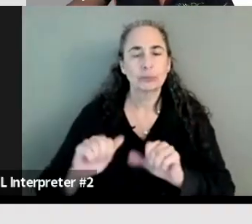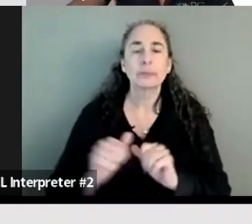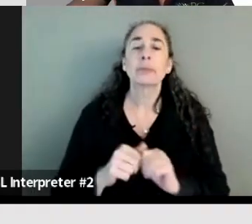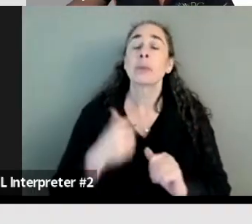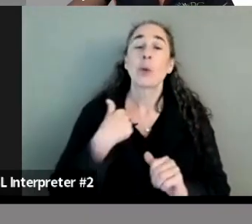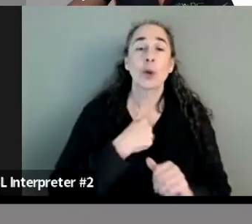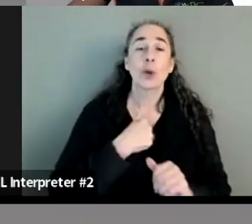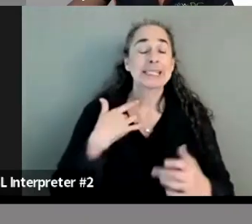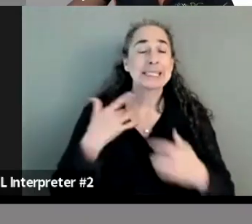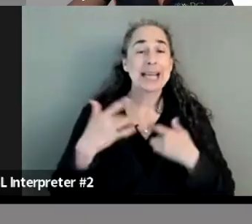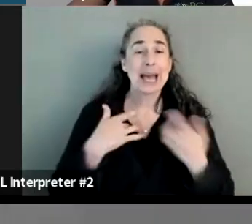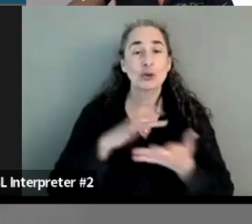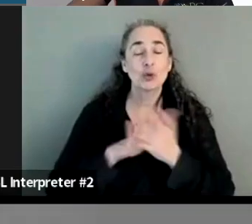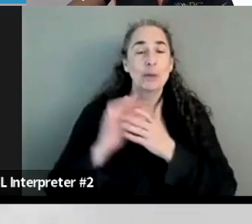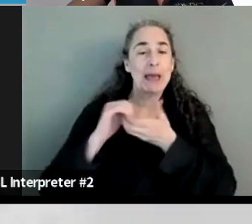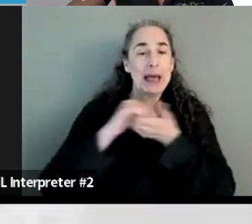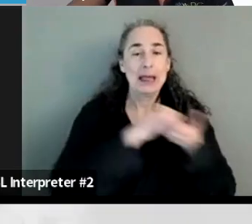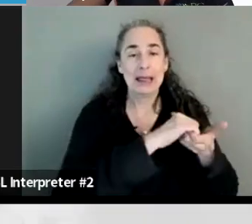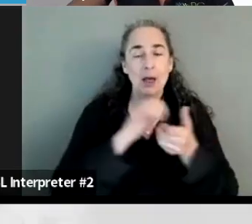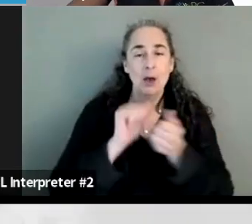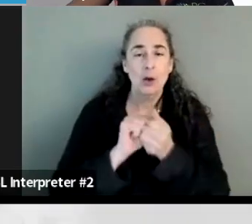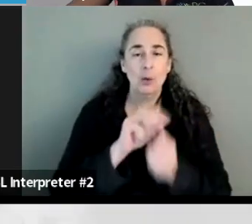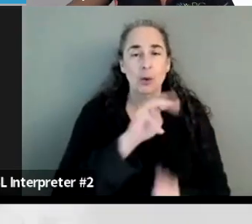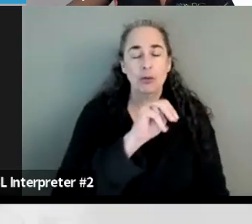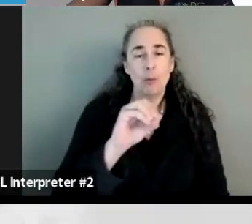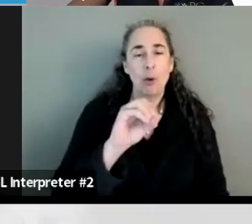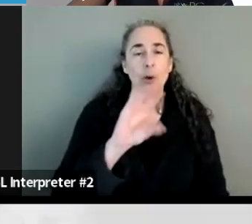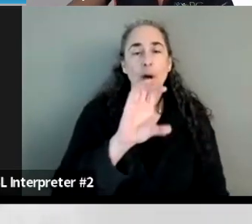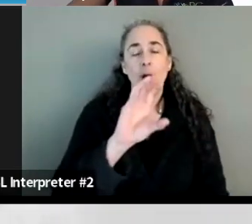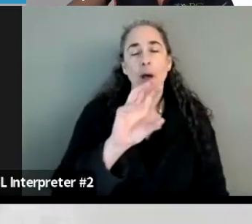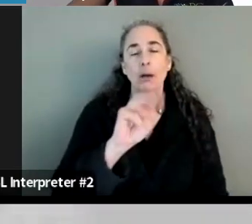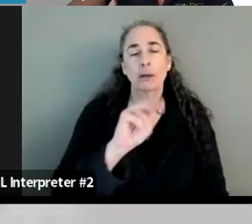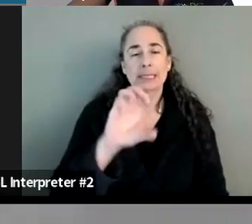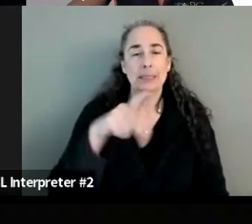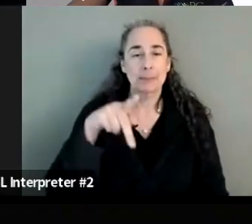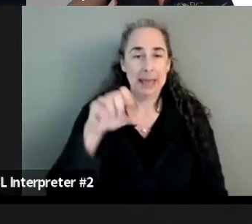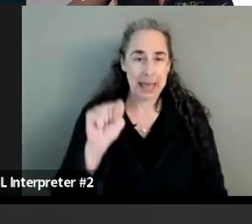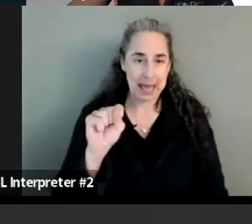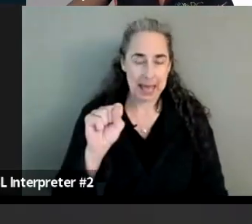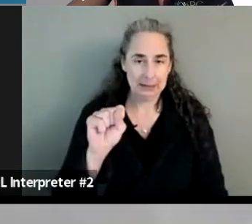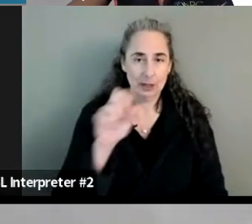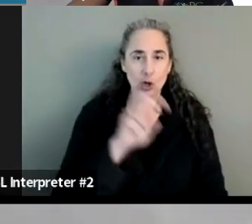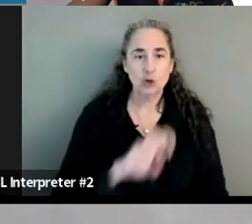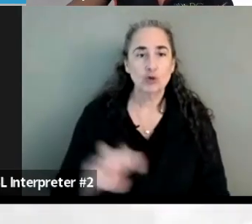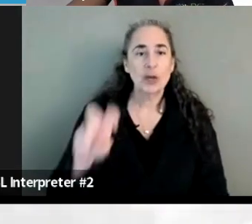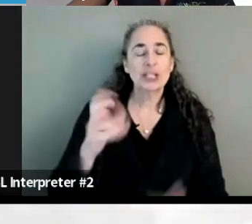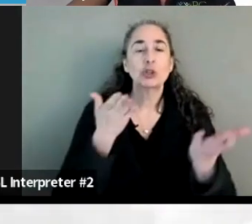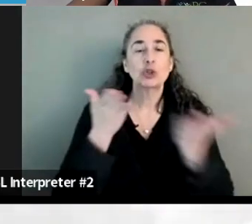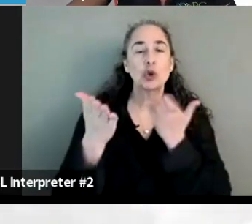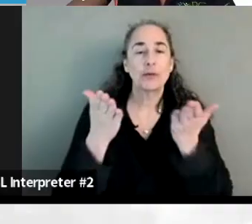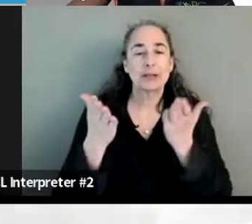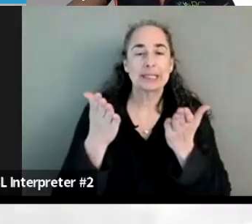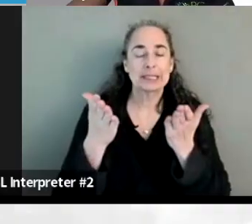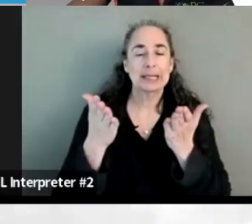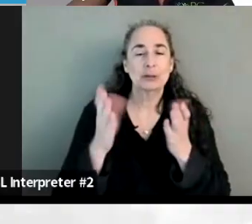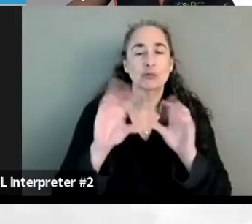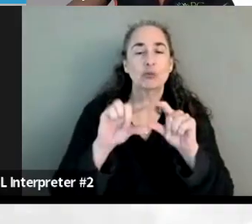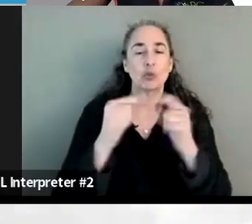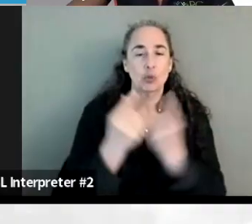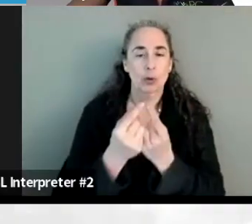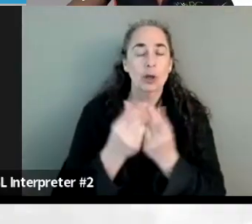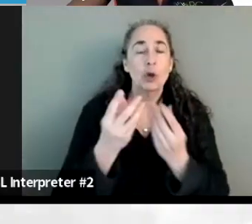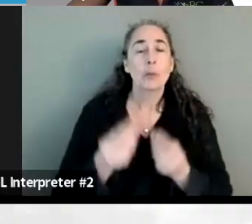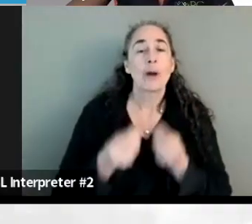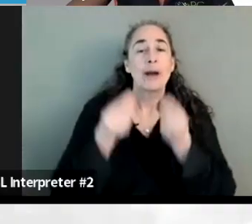so excited to be collaborating with Montgomery County Public Schools MCPS Transition Services Unit to provide an